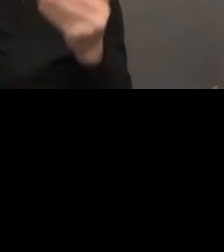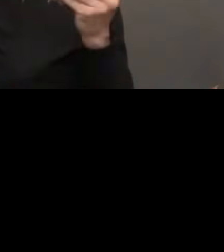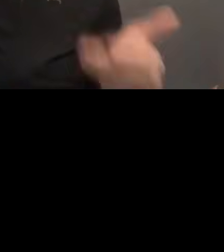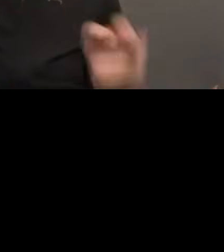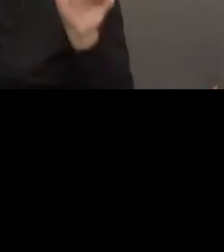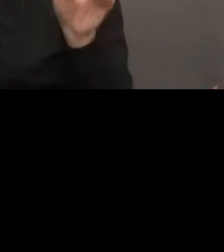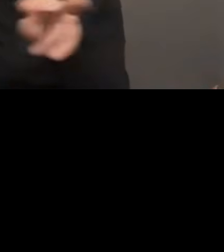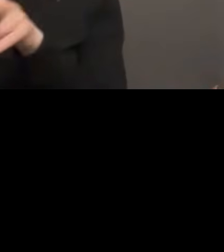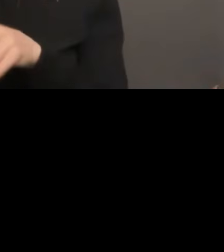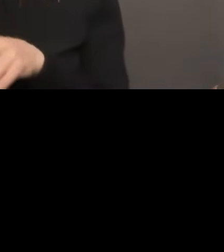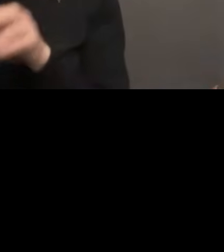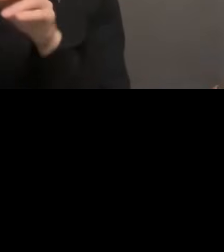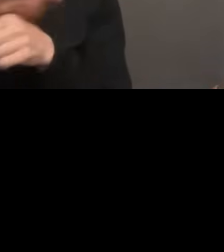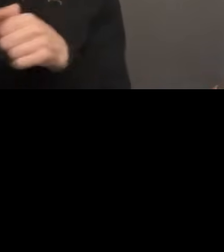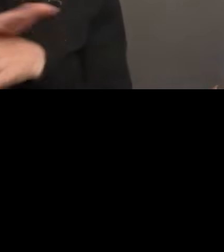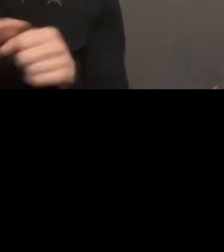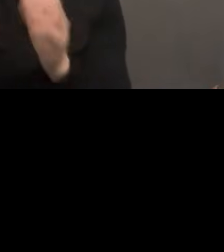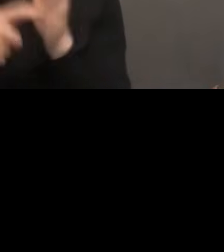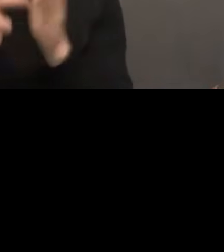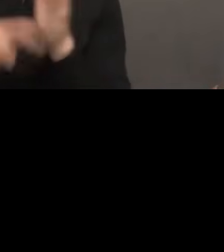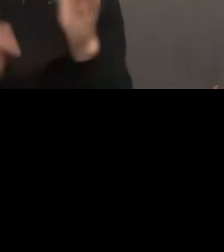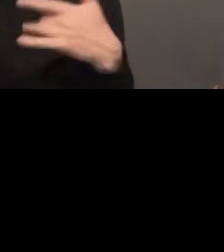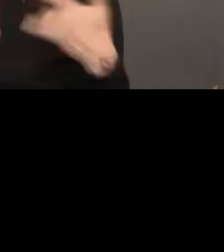archaeology events and check this out